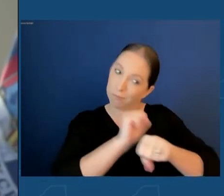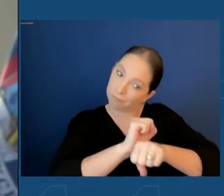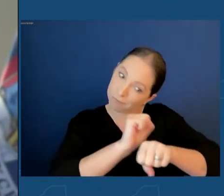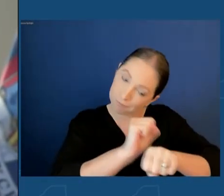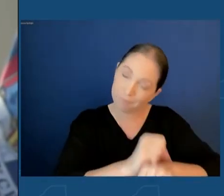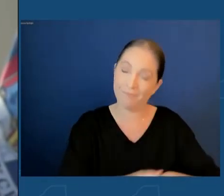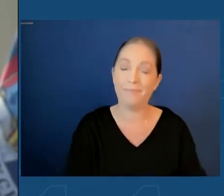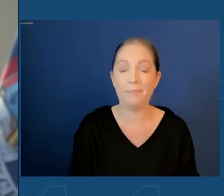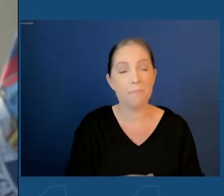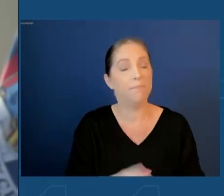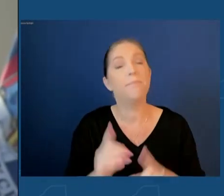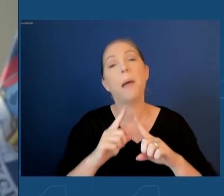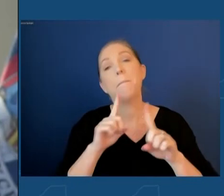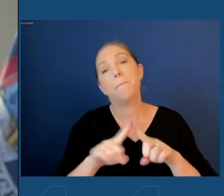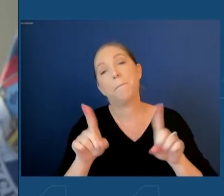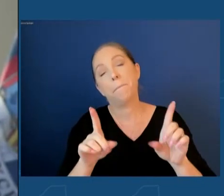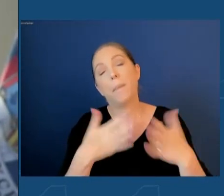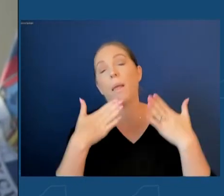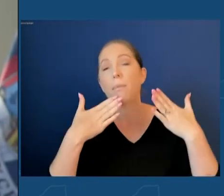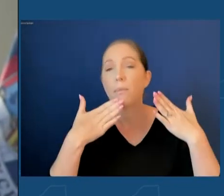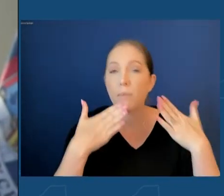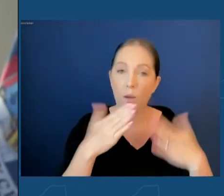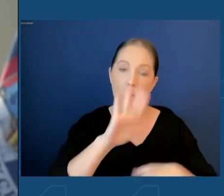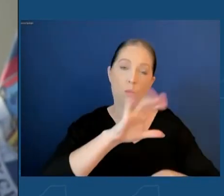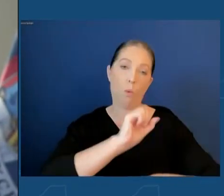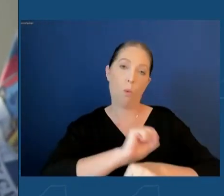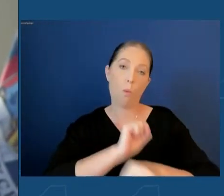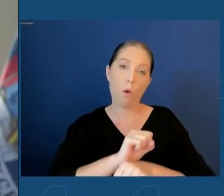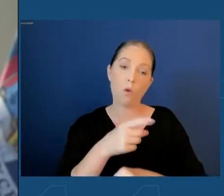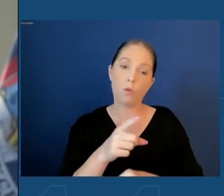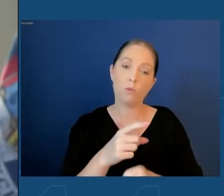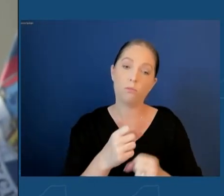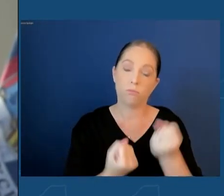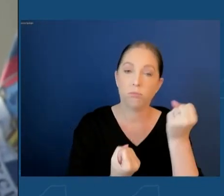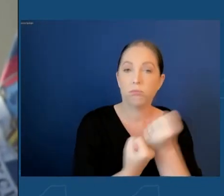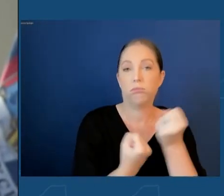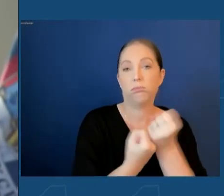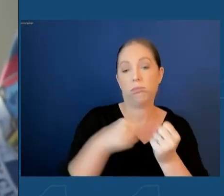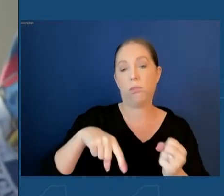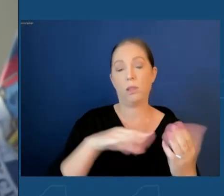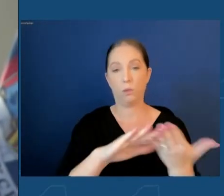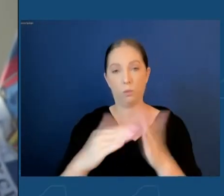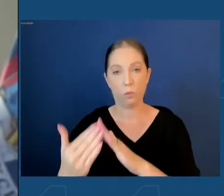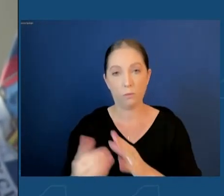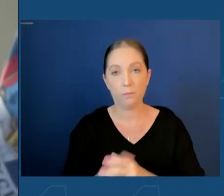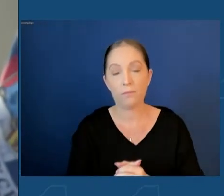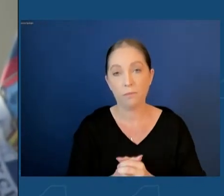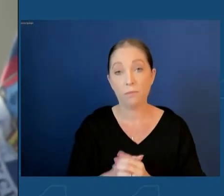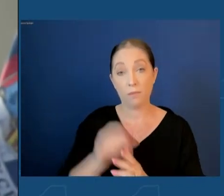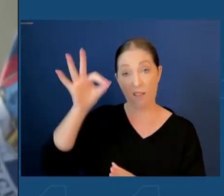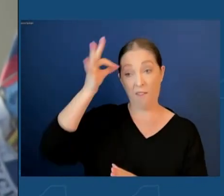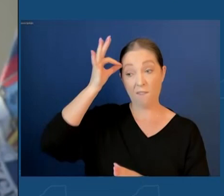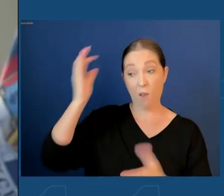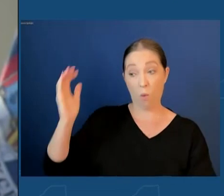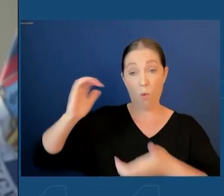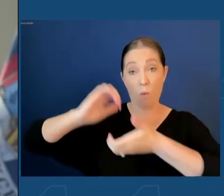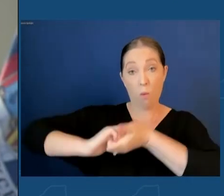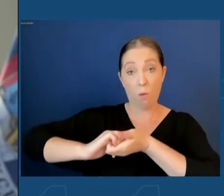all you do. And you really are strong voices for this community, which is really important. And also our federal partners,